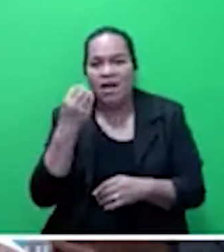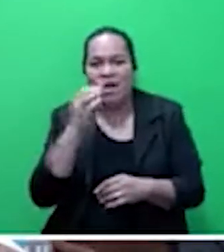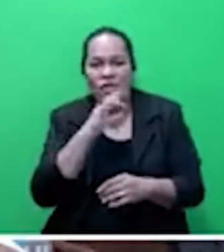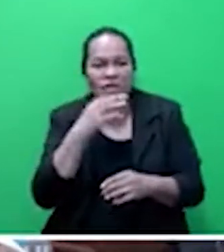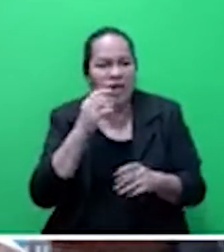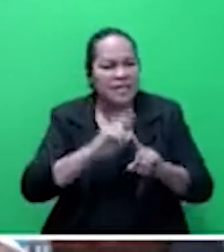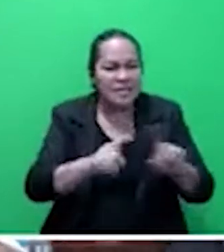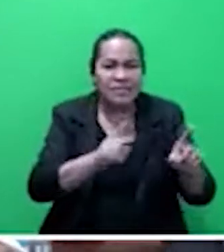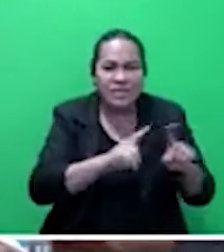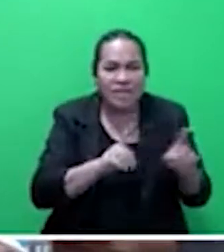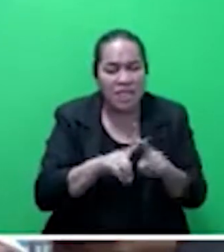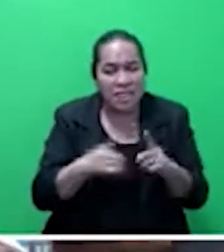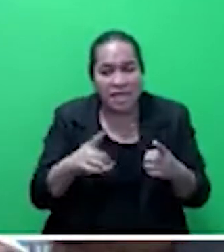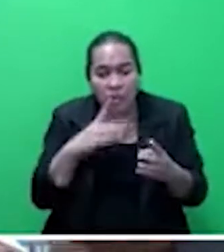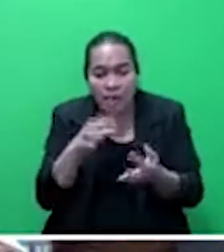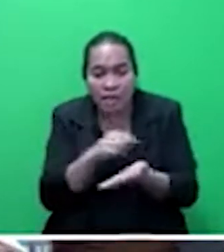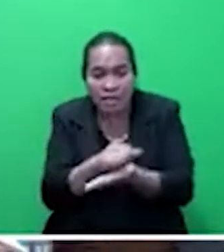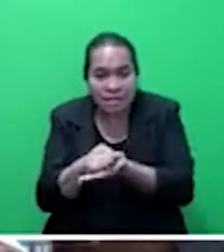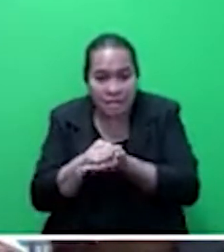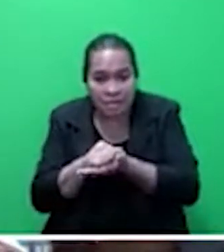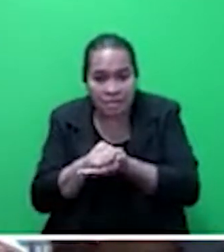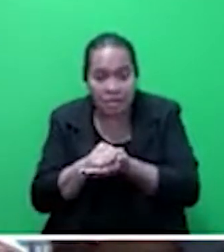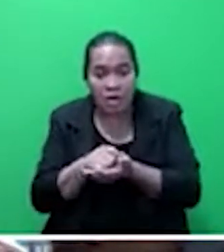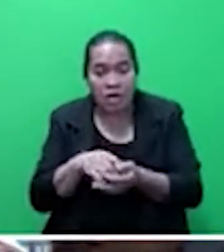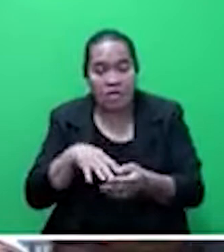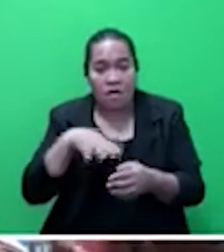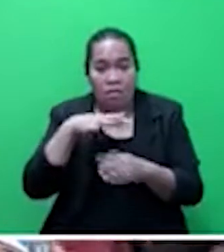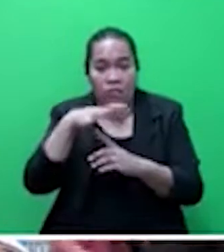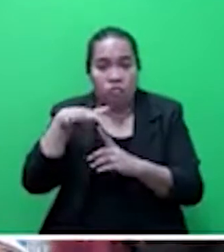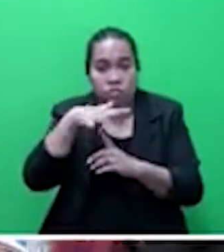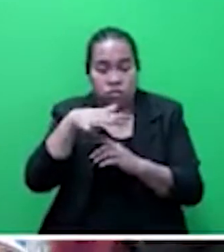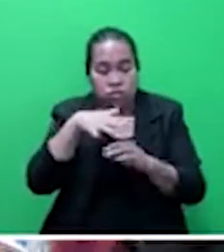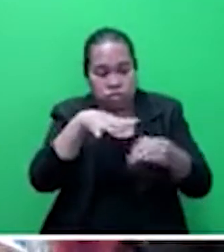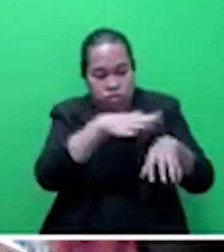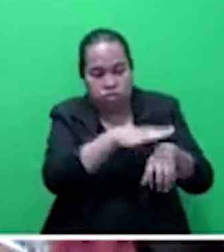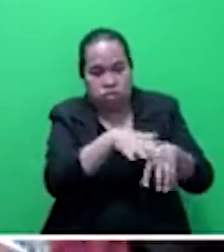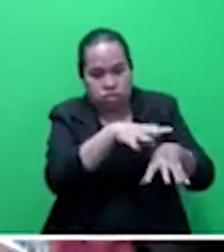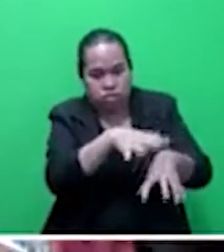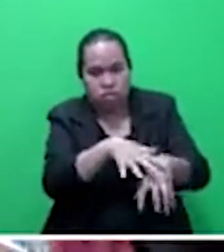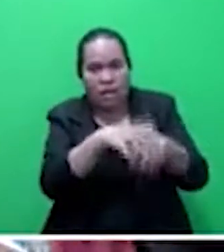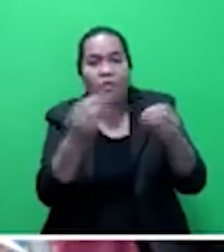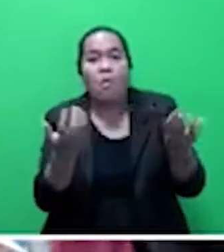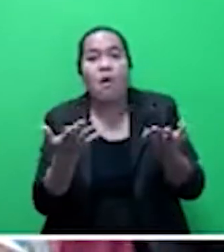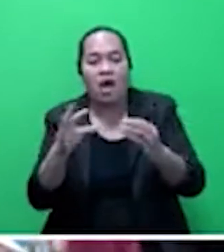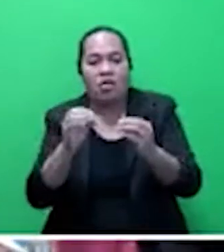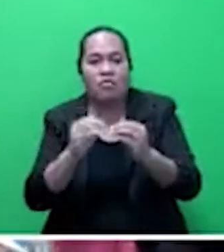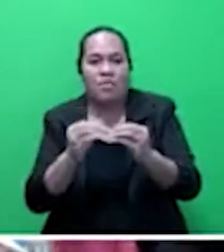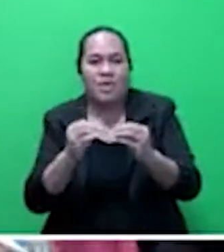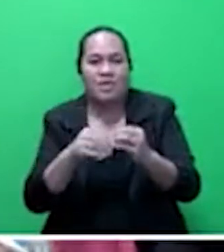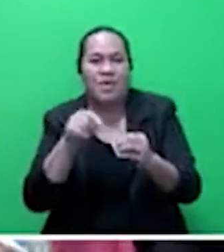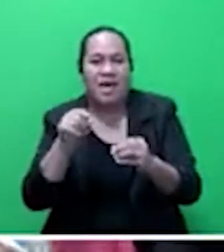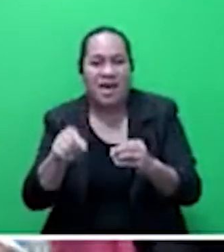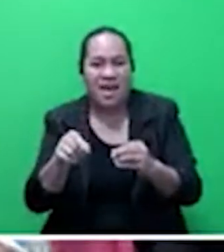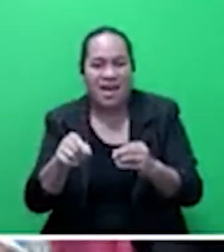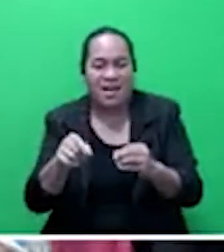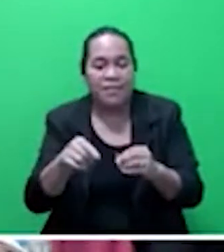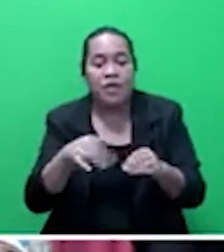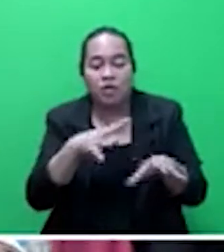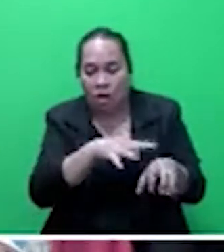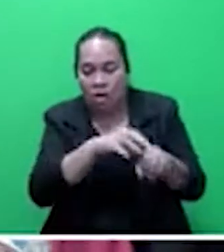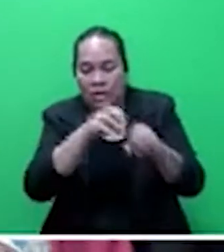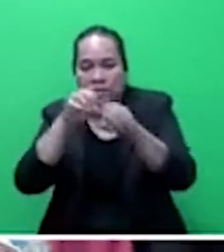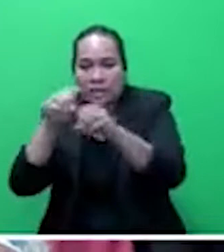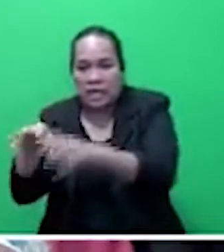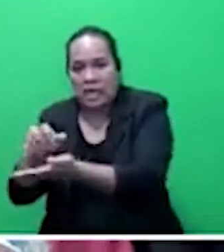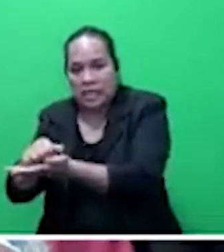NFIs was airlifted from Brisbane and it's now pre-positioned at the warehouse as